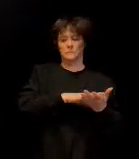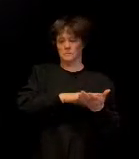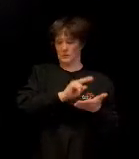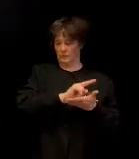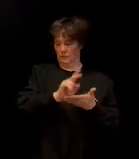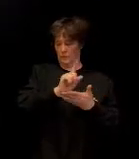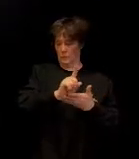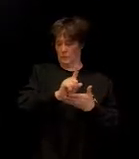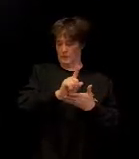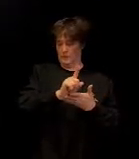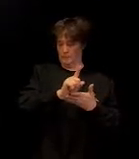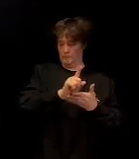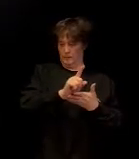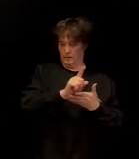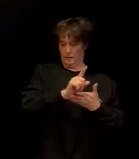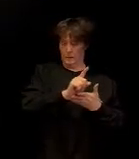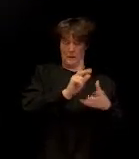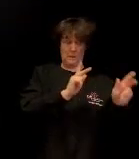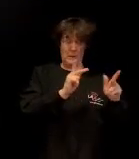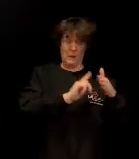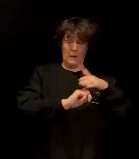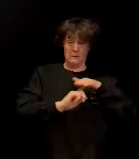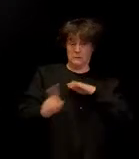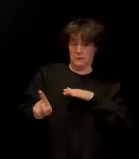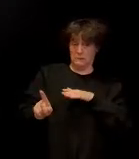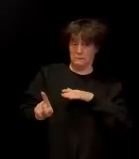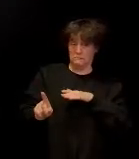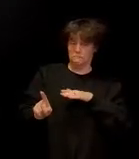Verse 1, "And when they were escaped,